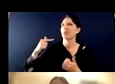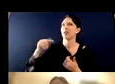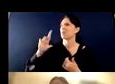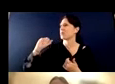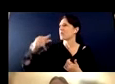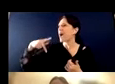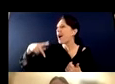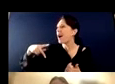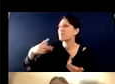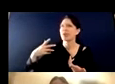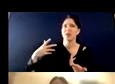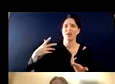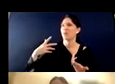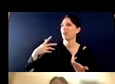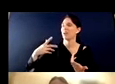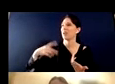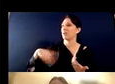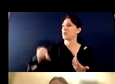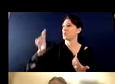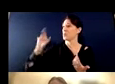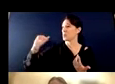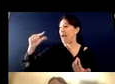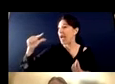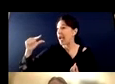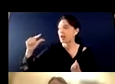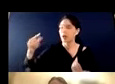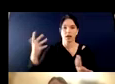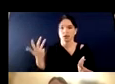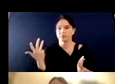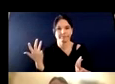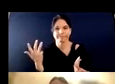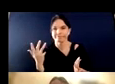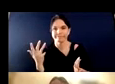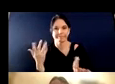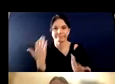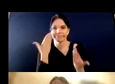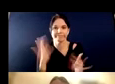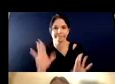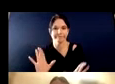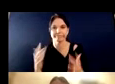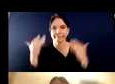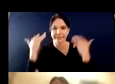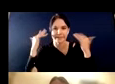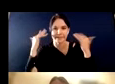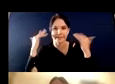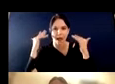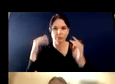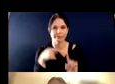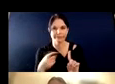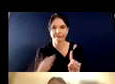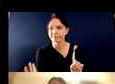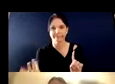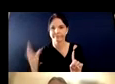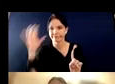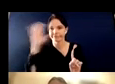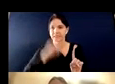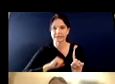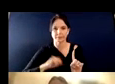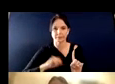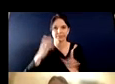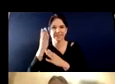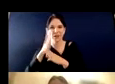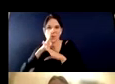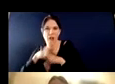if all they have to go on is sound alone. So if you cannot hear sounds, you cannot learn